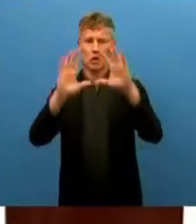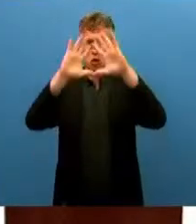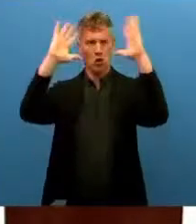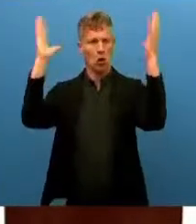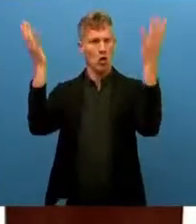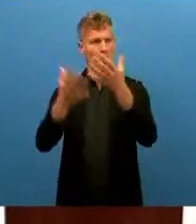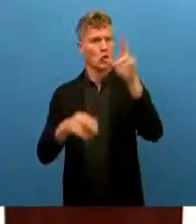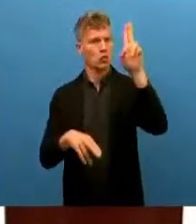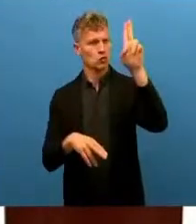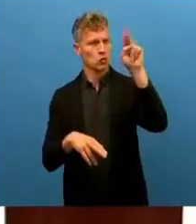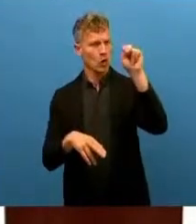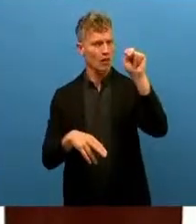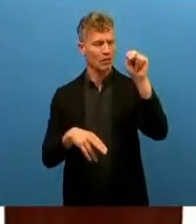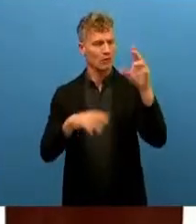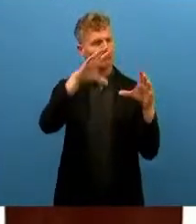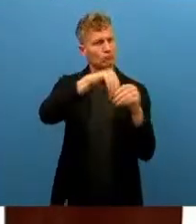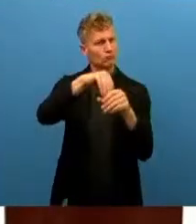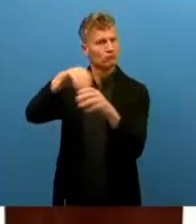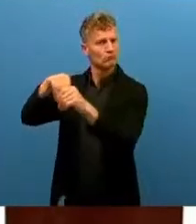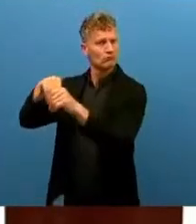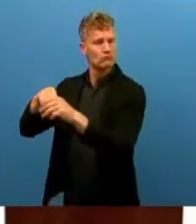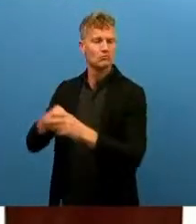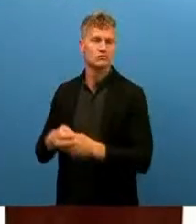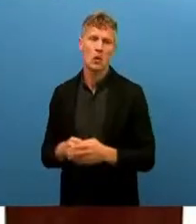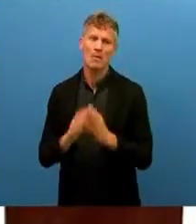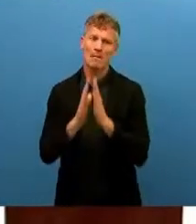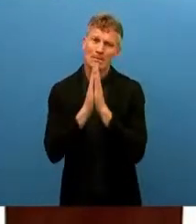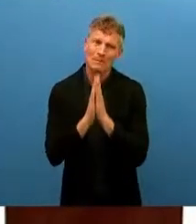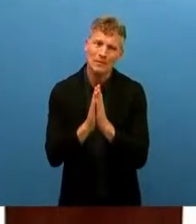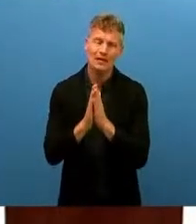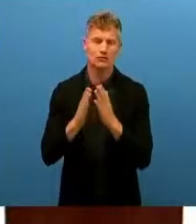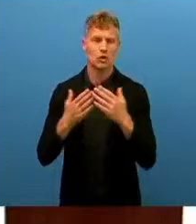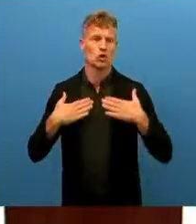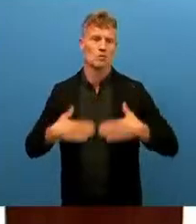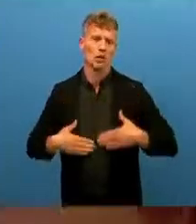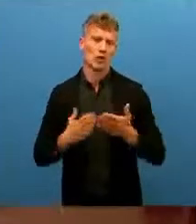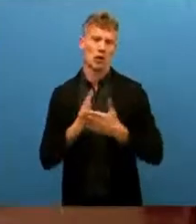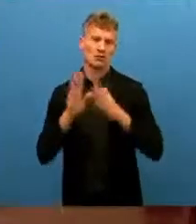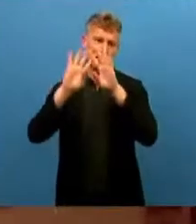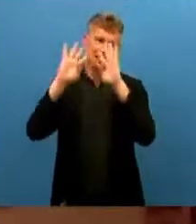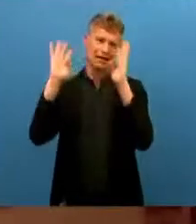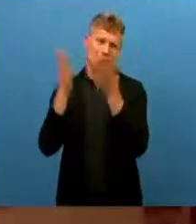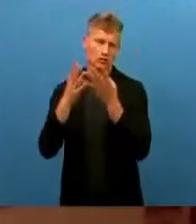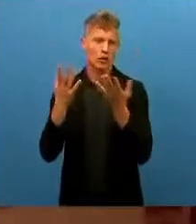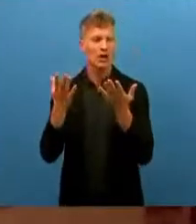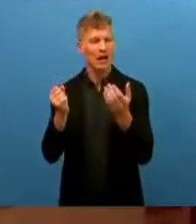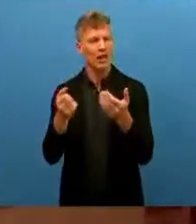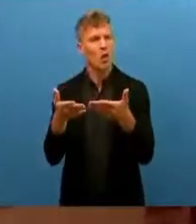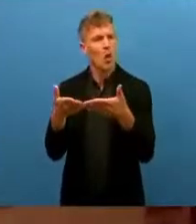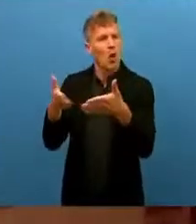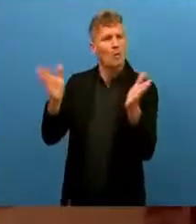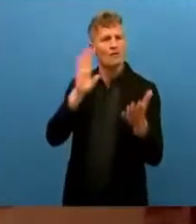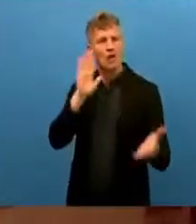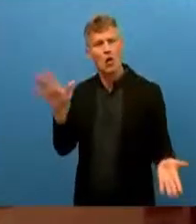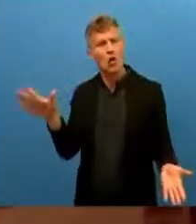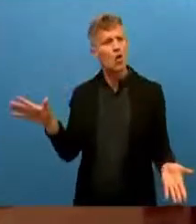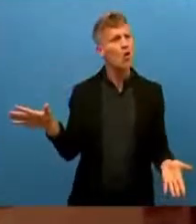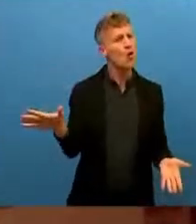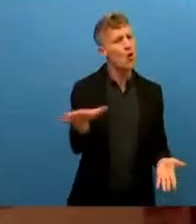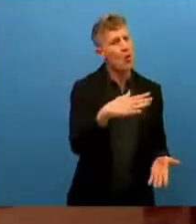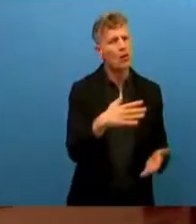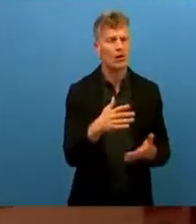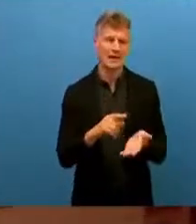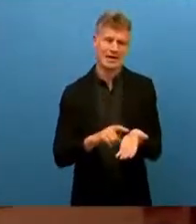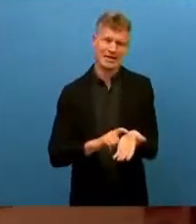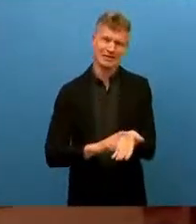the expert mechanism and the Human Rights Council to protect space for all indigenous peoples' institutions because they